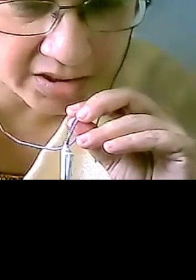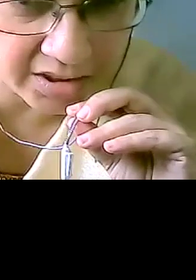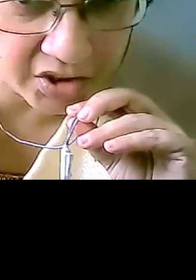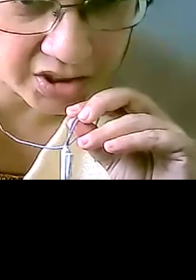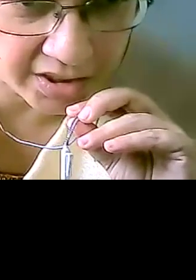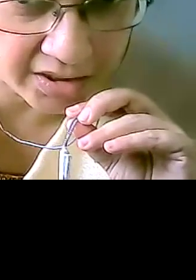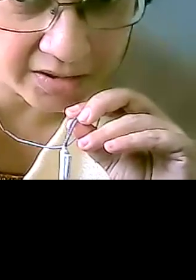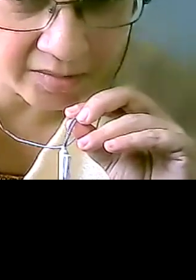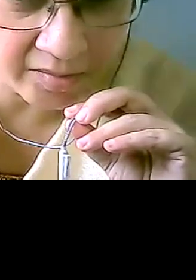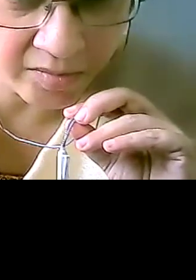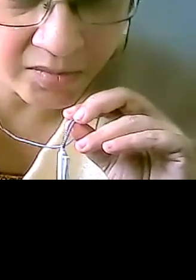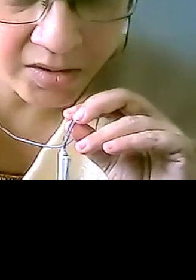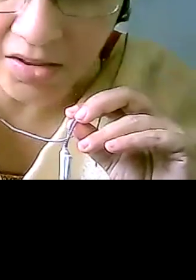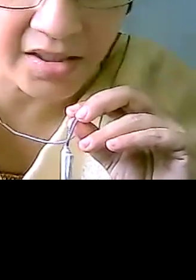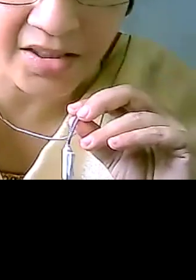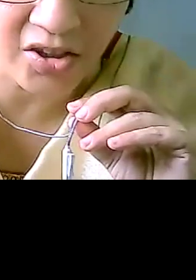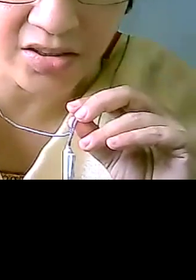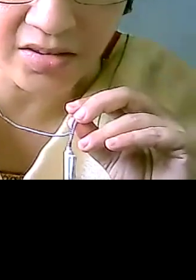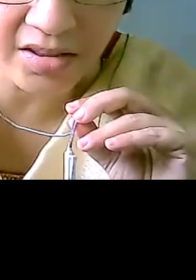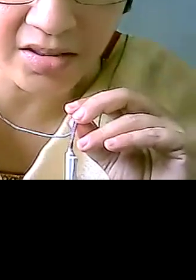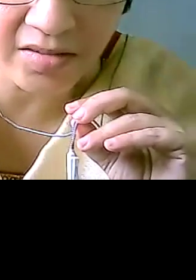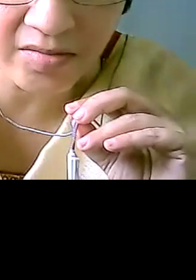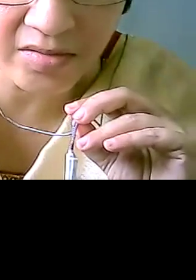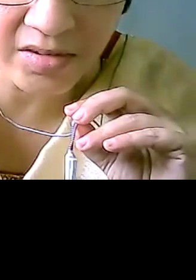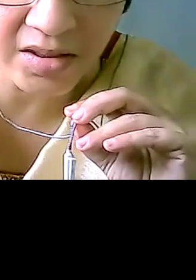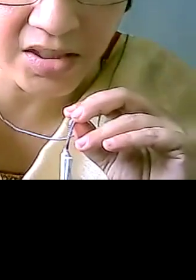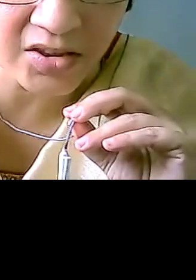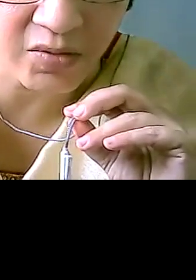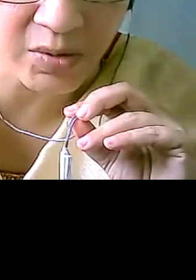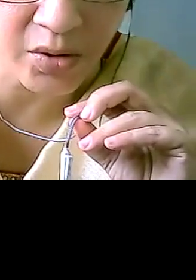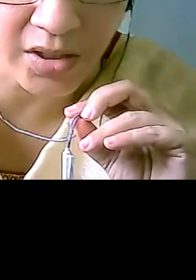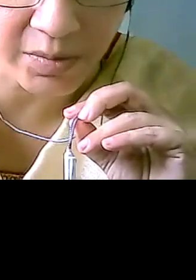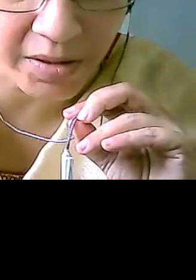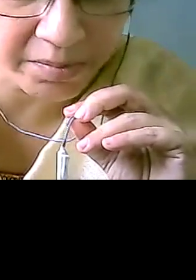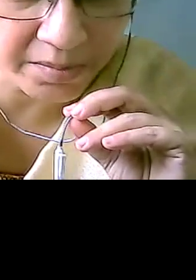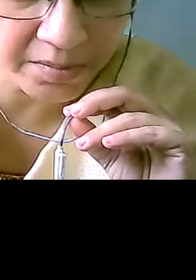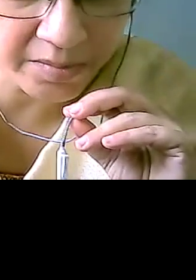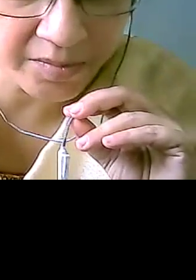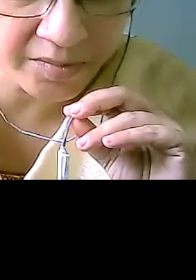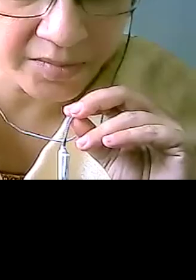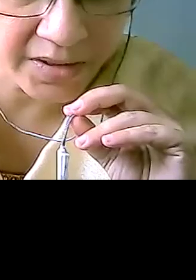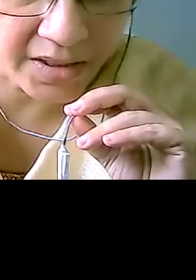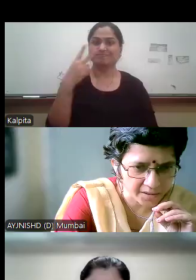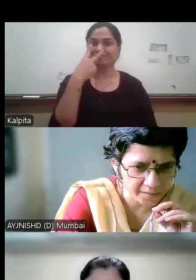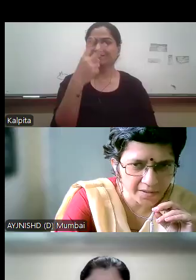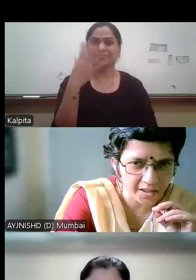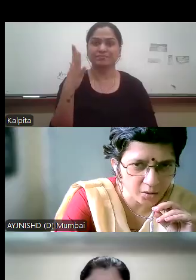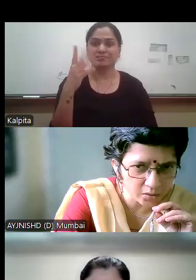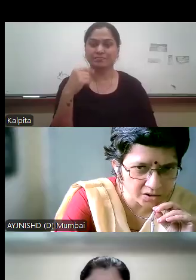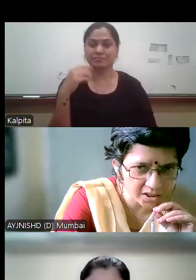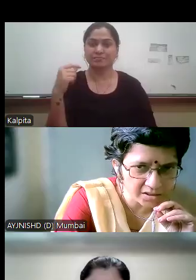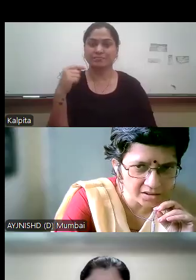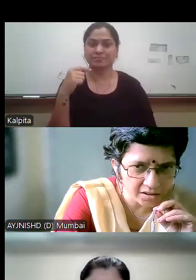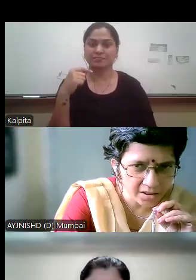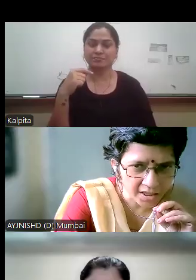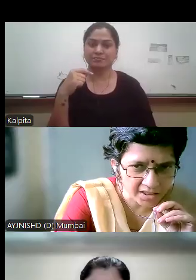not started I'm sharing yet. sharing it. Then 1 second, I'll share it again. it's not visible to us, ma'am. 1 second, 1 second. Yeah. And now